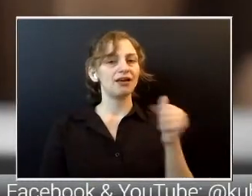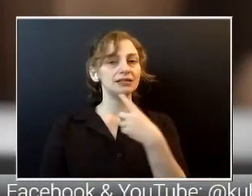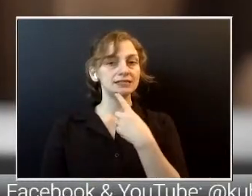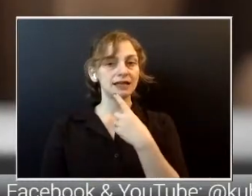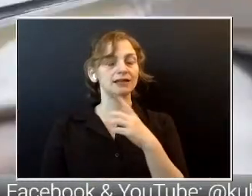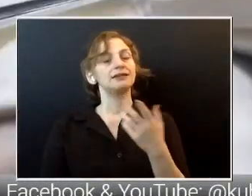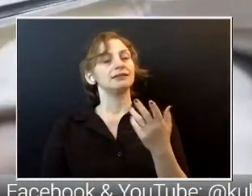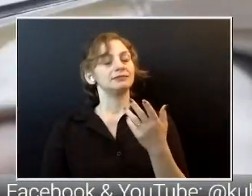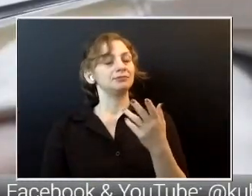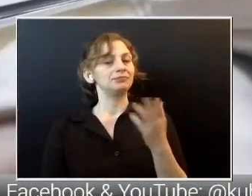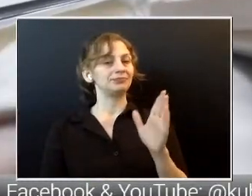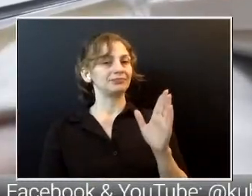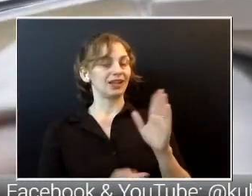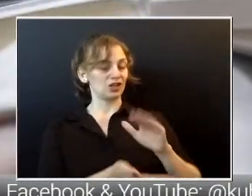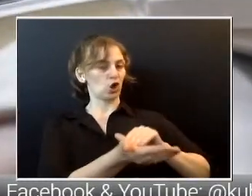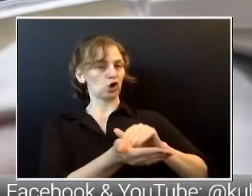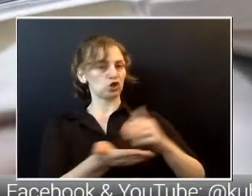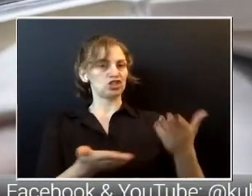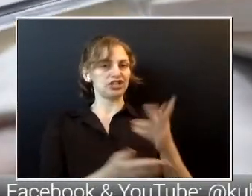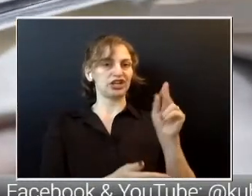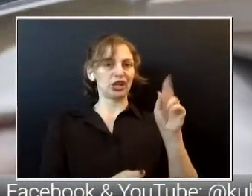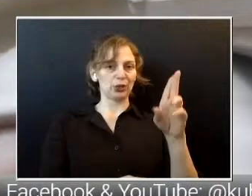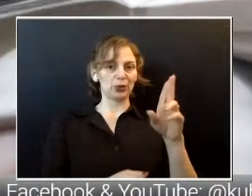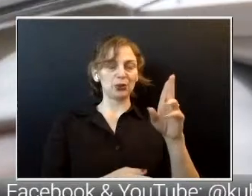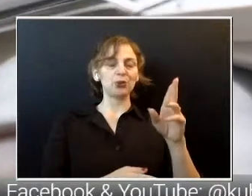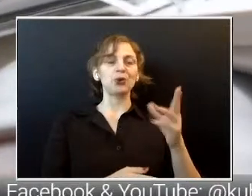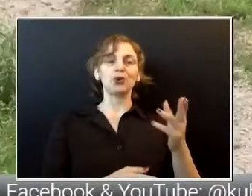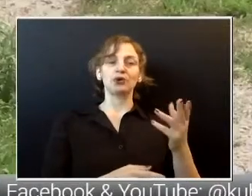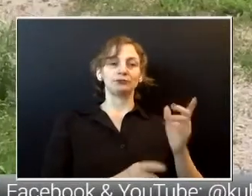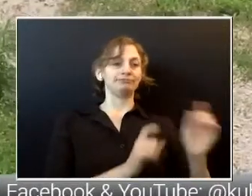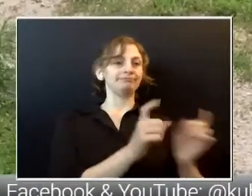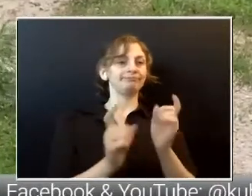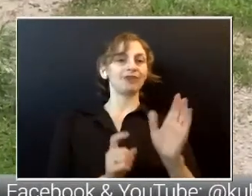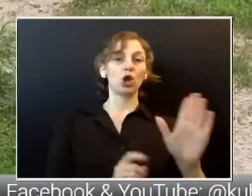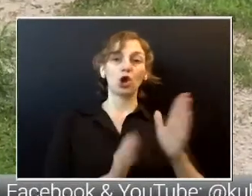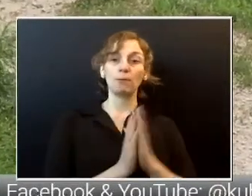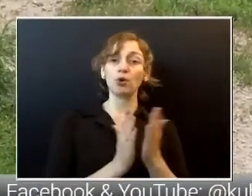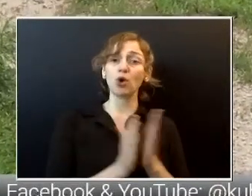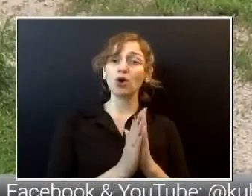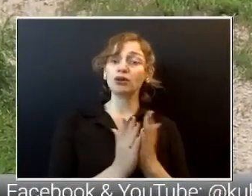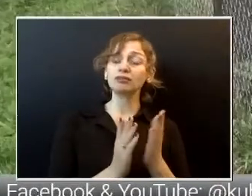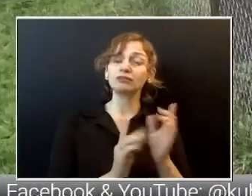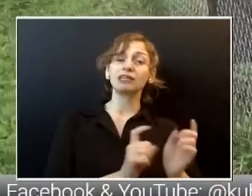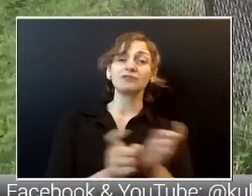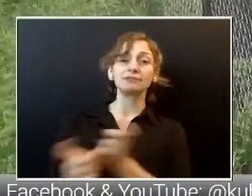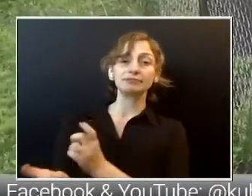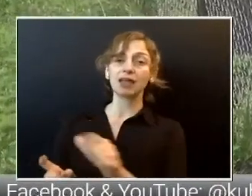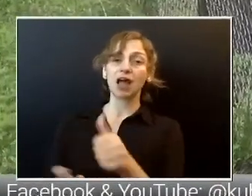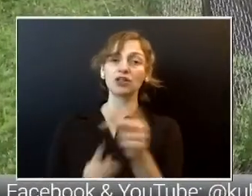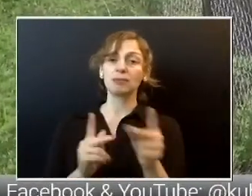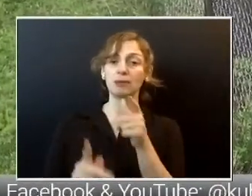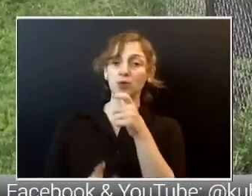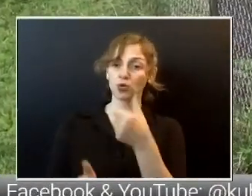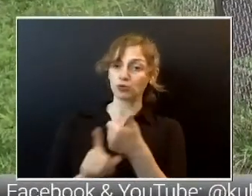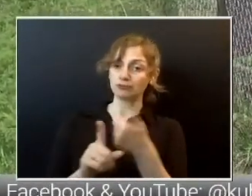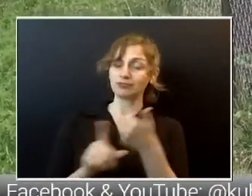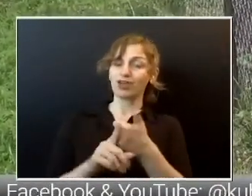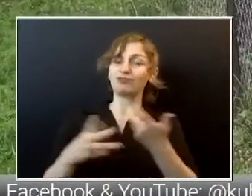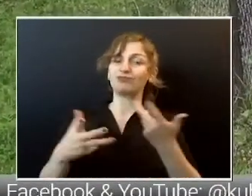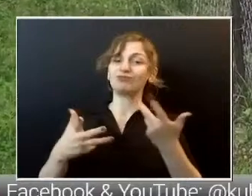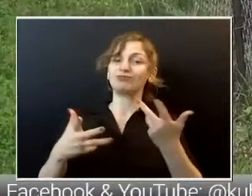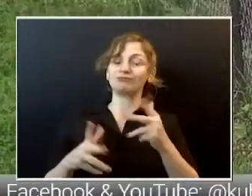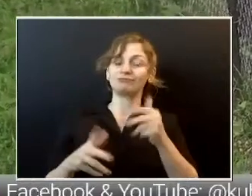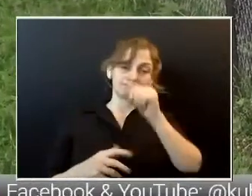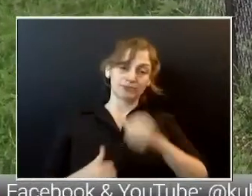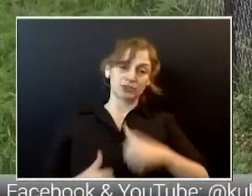help inspire others who survived aortic dissections. Inspire them to live, laugh, and love, and most